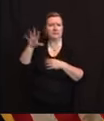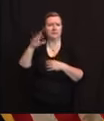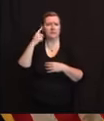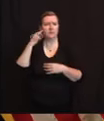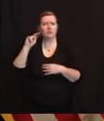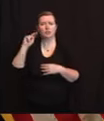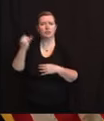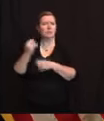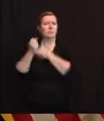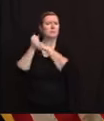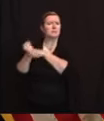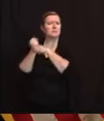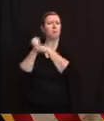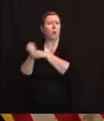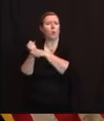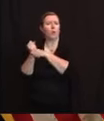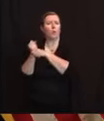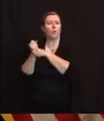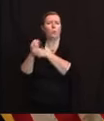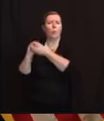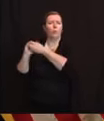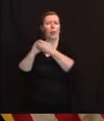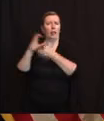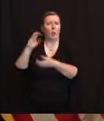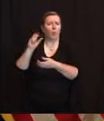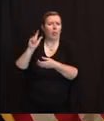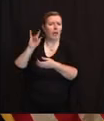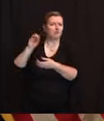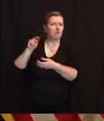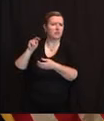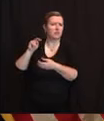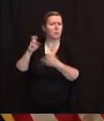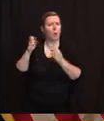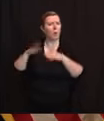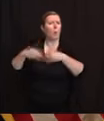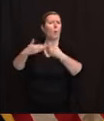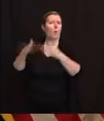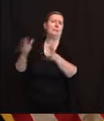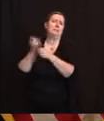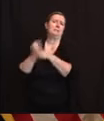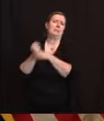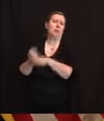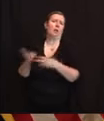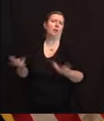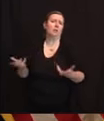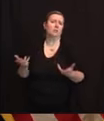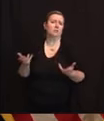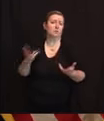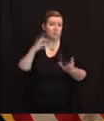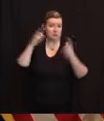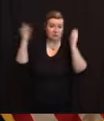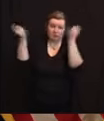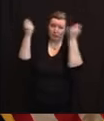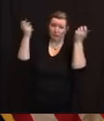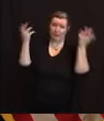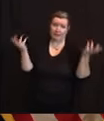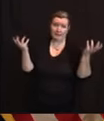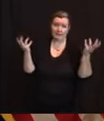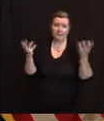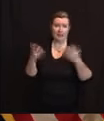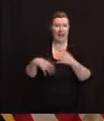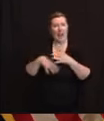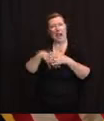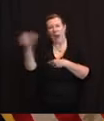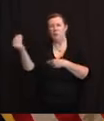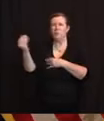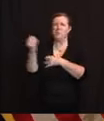Coalition, and wondering as far as reopening baseball. I know they're going to be celebrating tomorrow outdoor batting